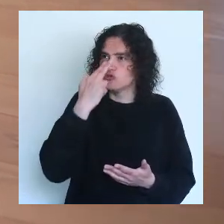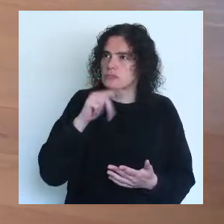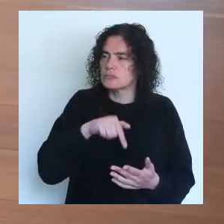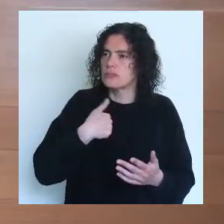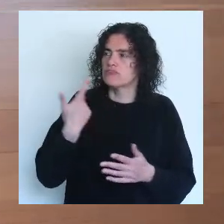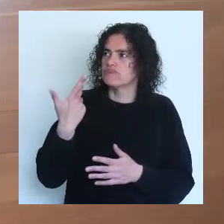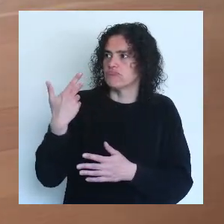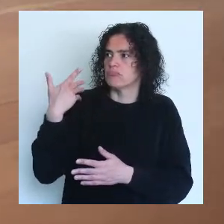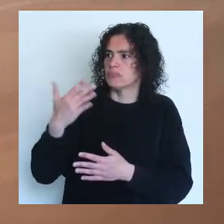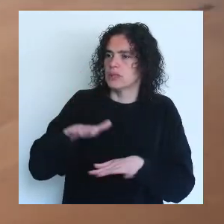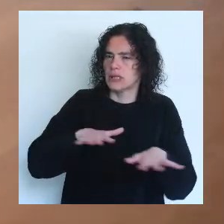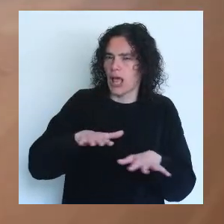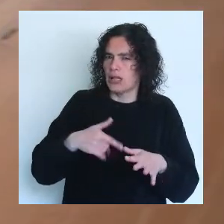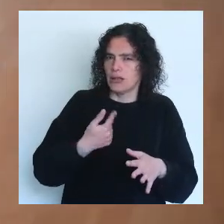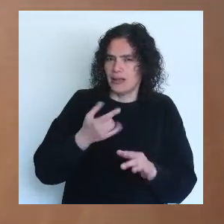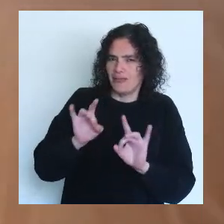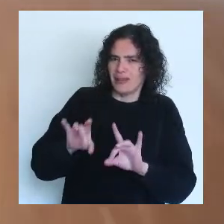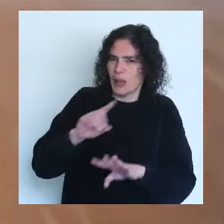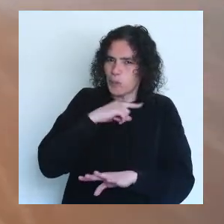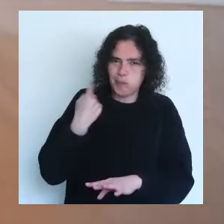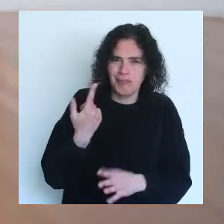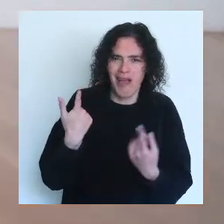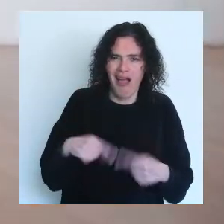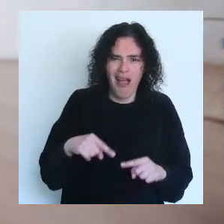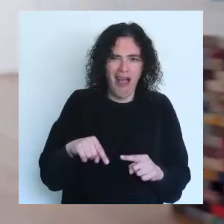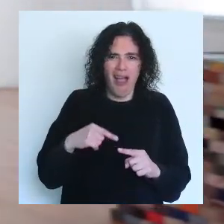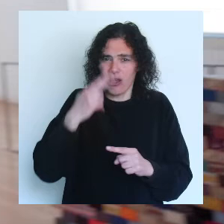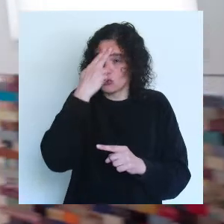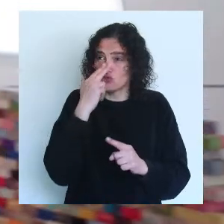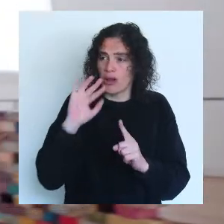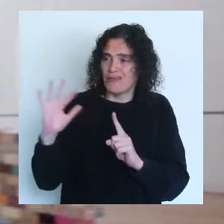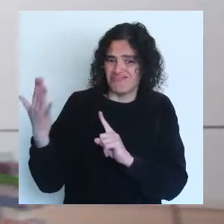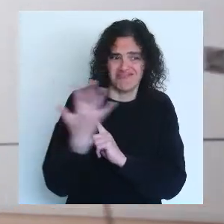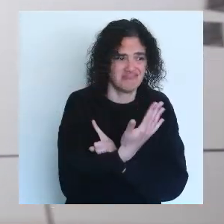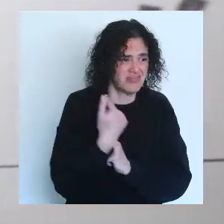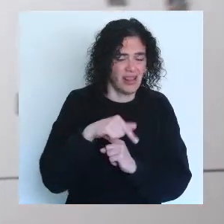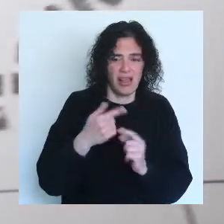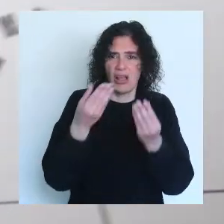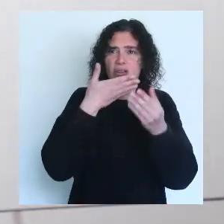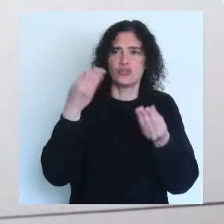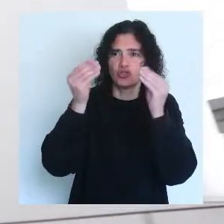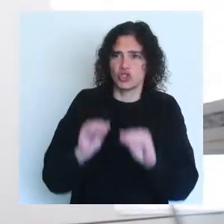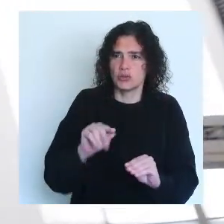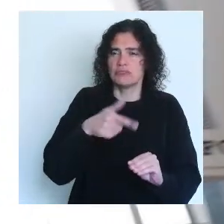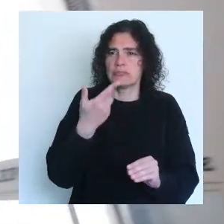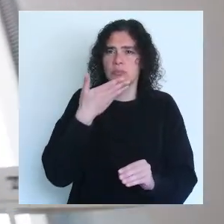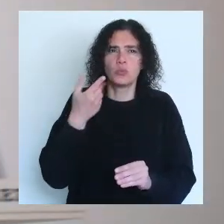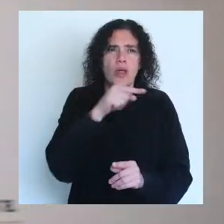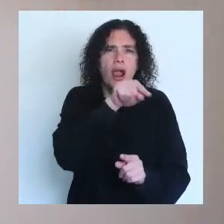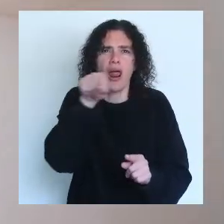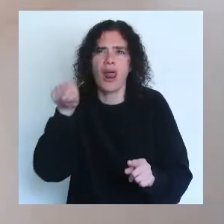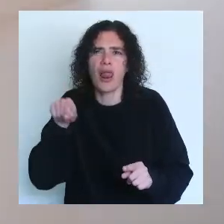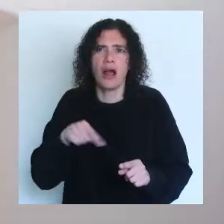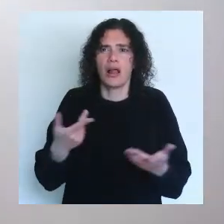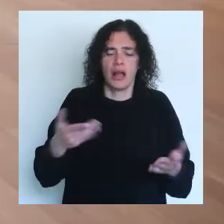the history. If you're in Italy, you cannot avoid it. You're surrounded by historical and aesthetic, artistic